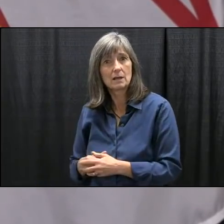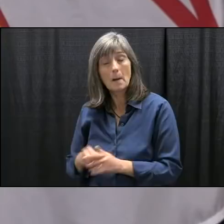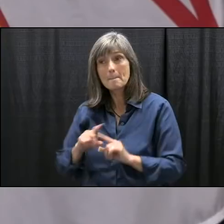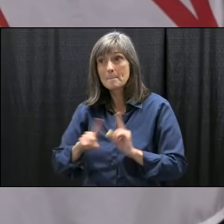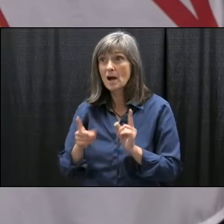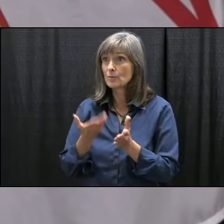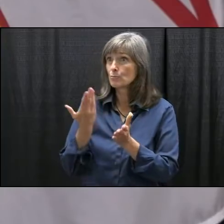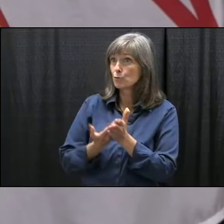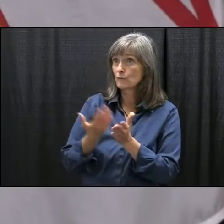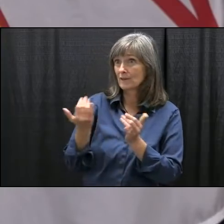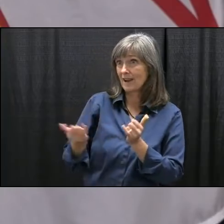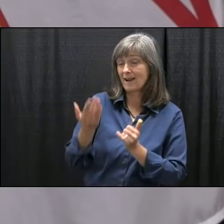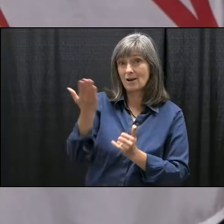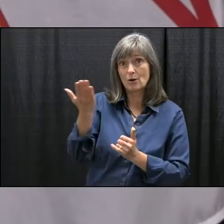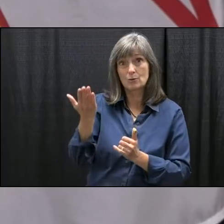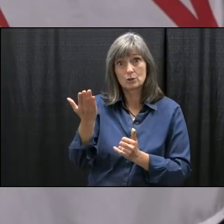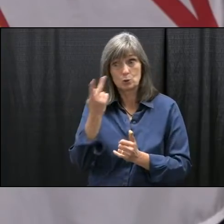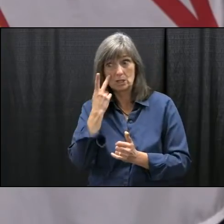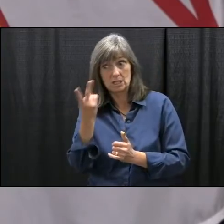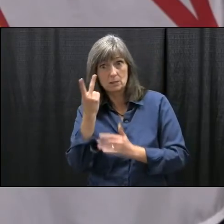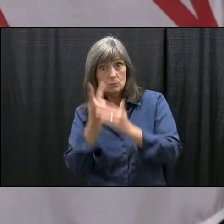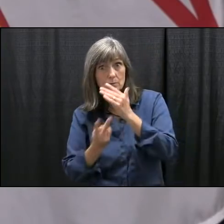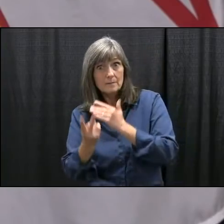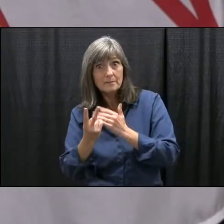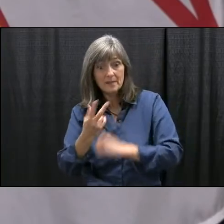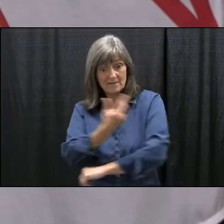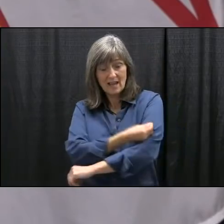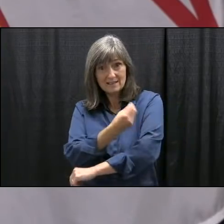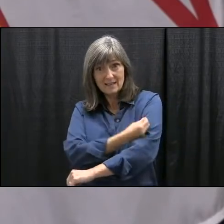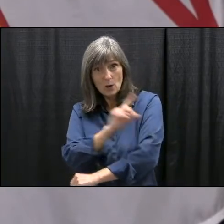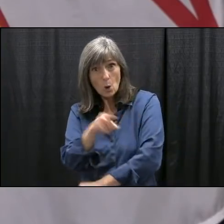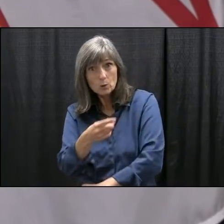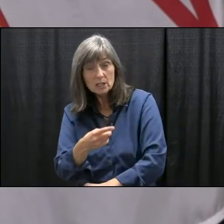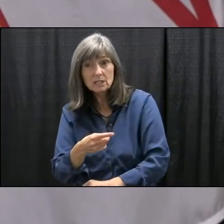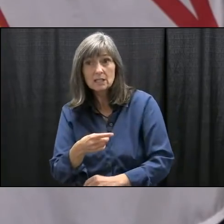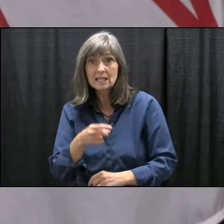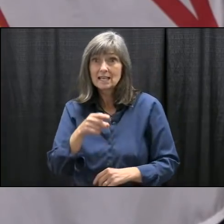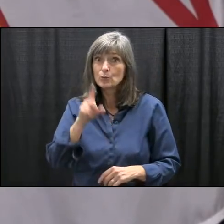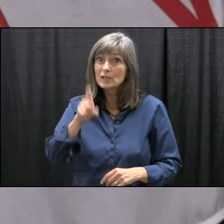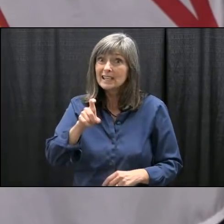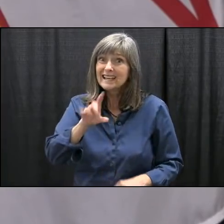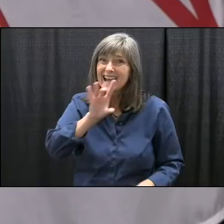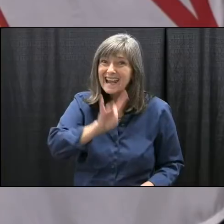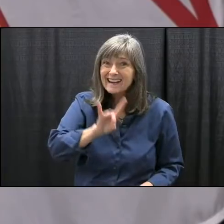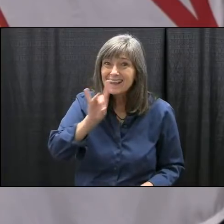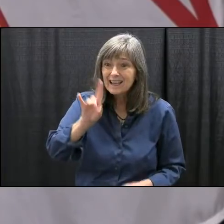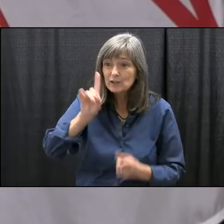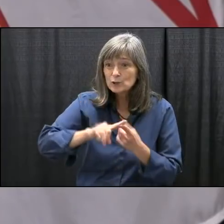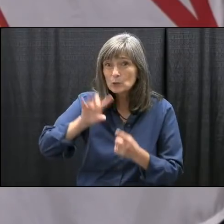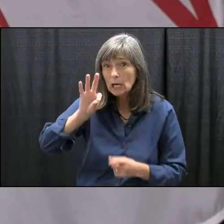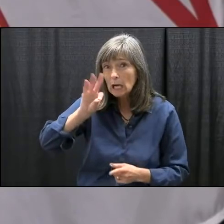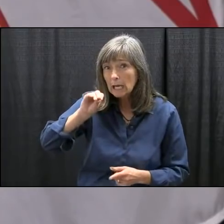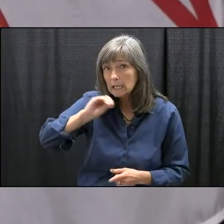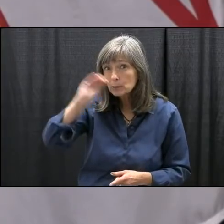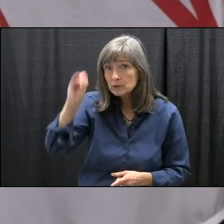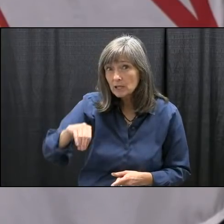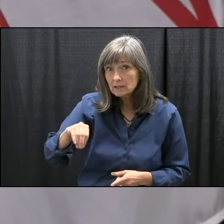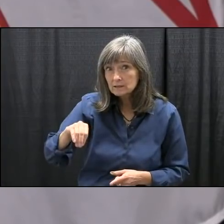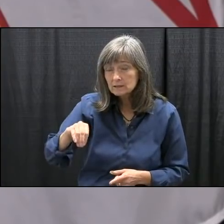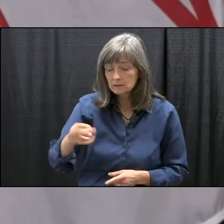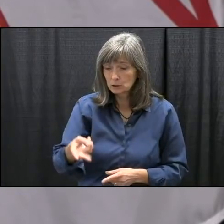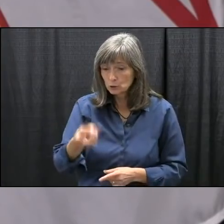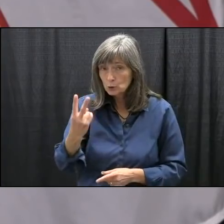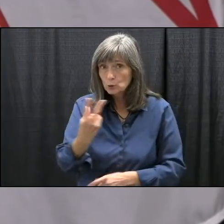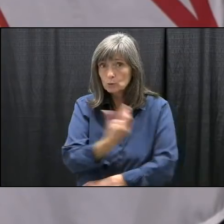alone as a way of dealing with COVID-19, 88, 90% is where we need to be for a full series